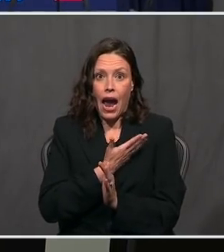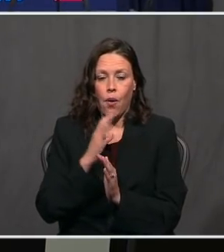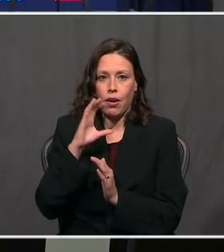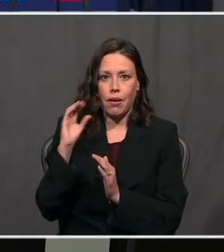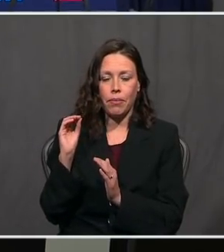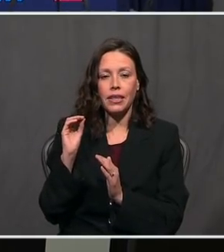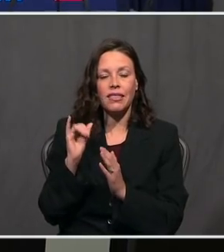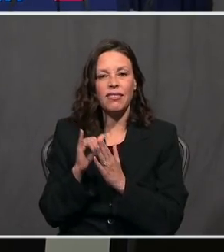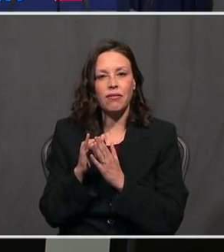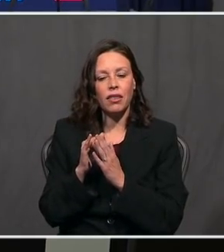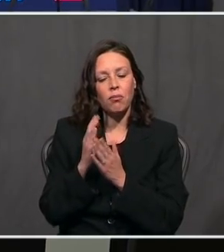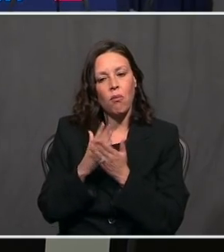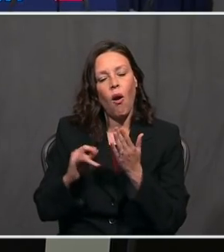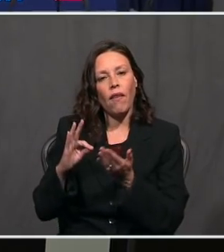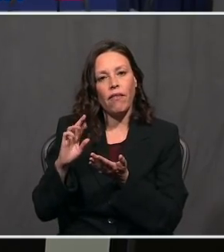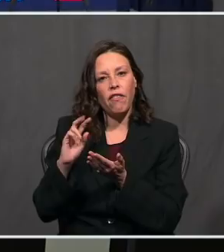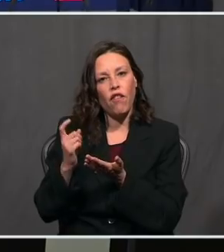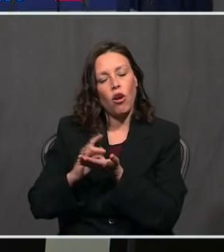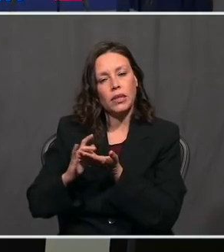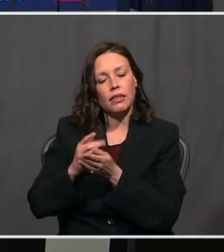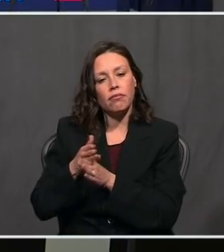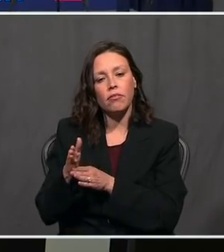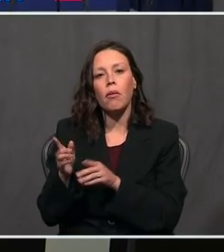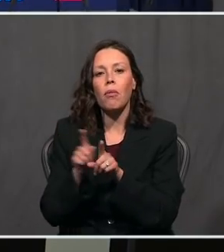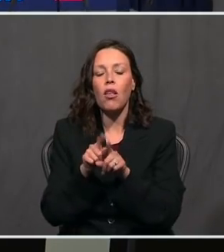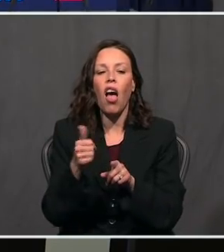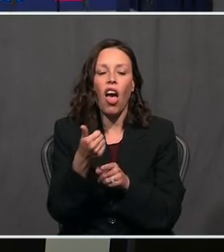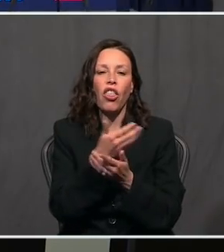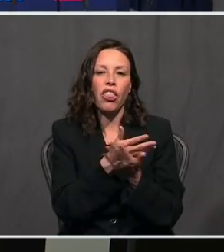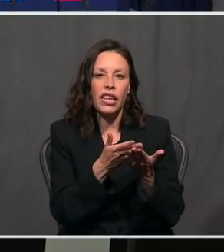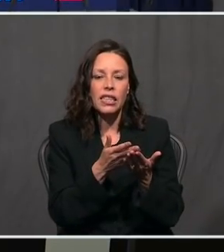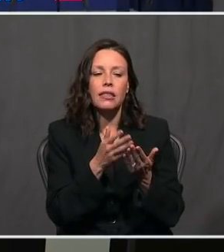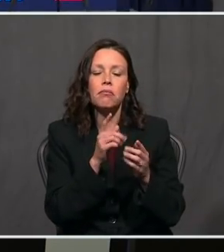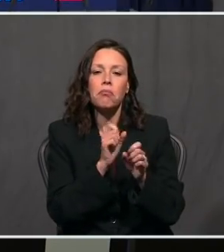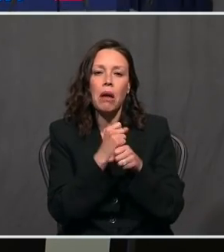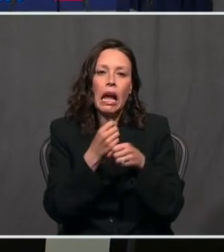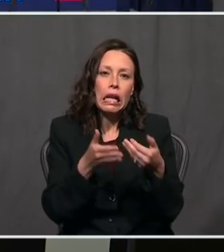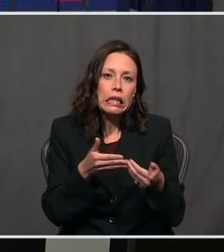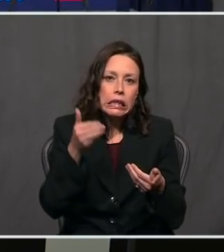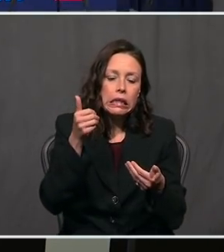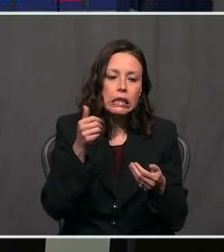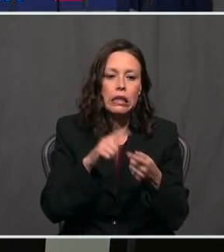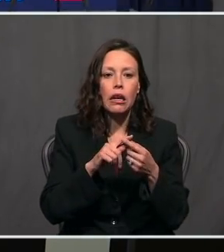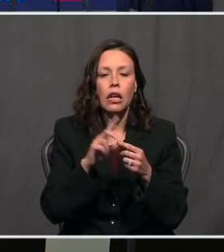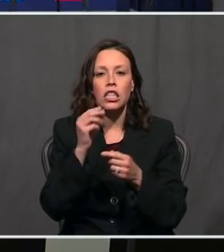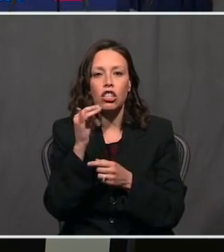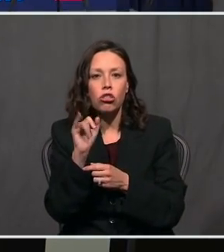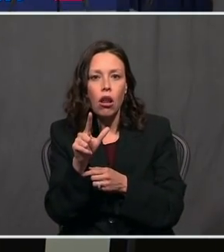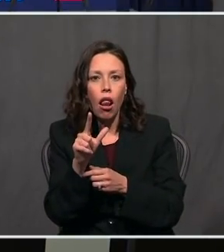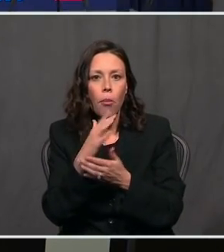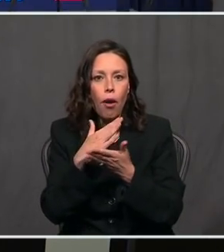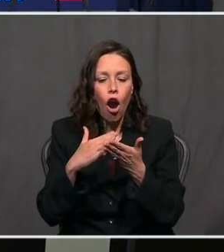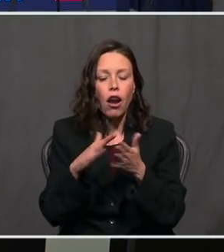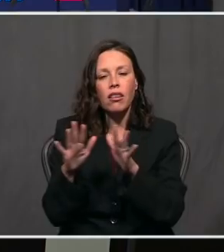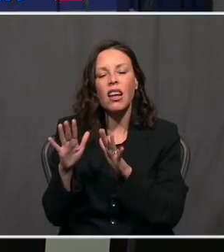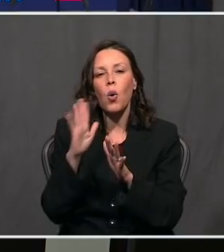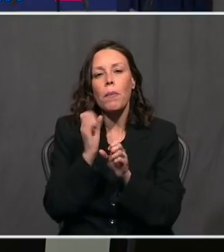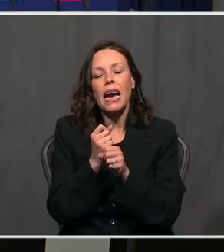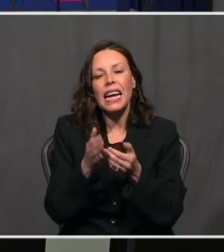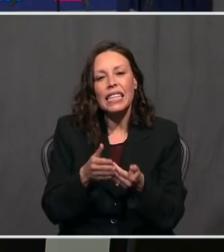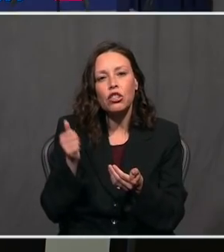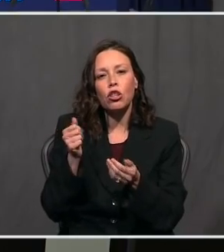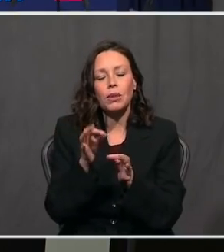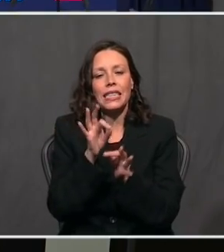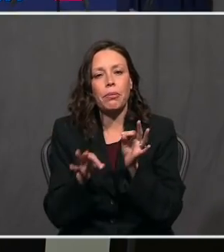core to what pharmacy can absolutely support. And then all the ancillaries, making it easy, making it digital, all those pieces, I think, will just make it easier